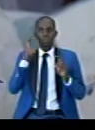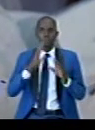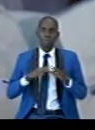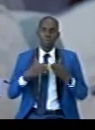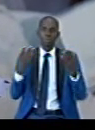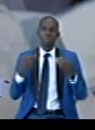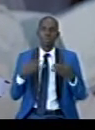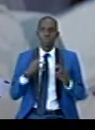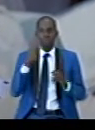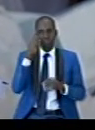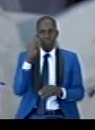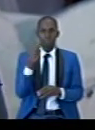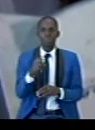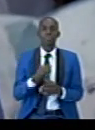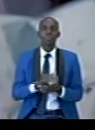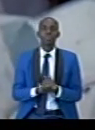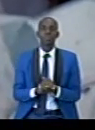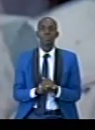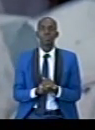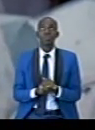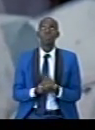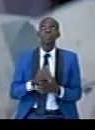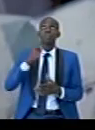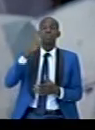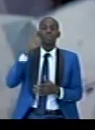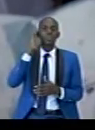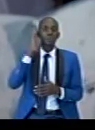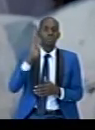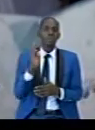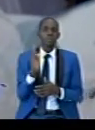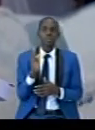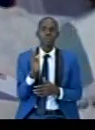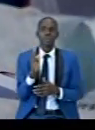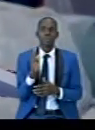you. Yeah. He'll open